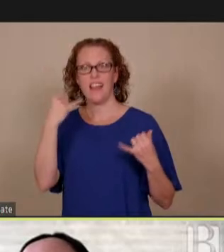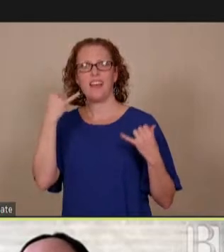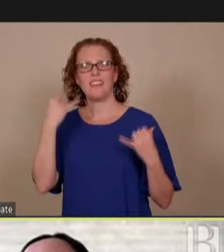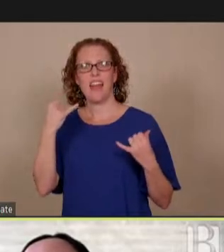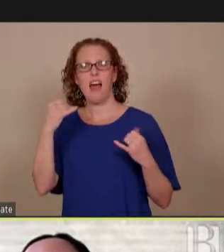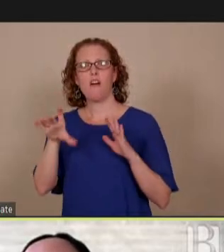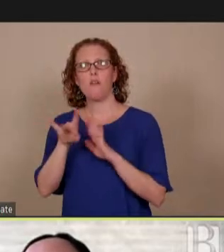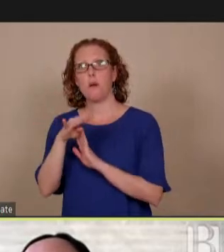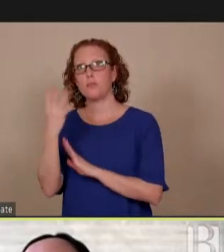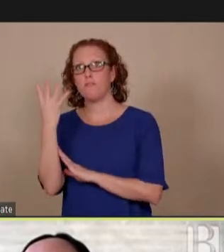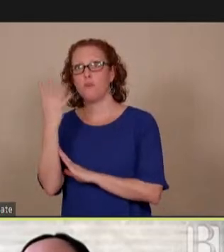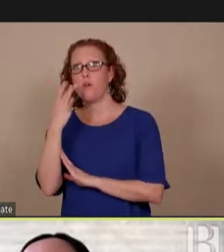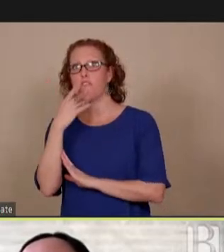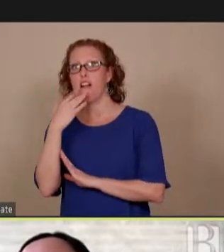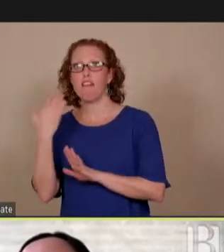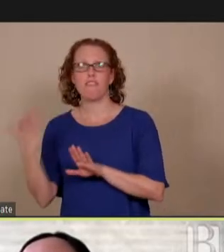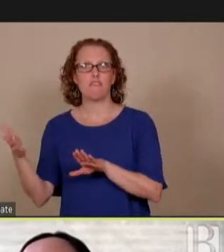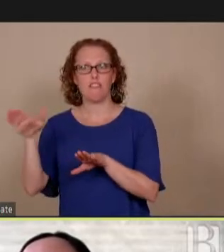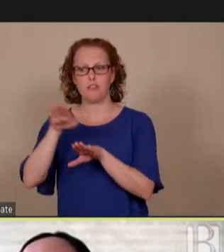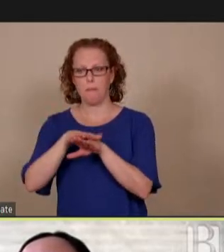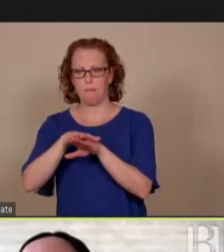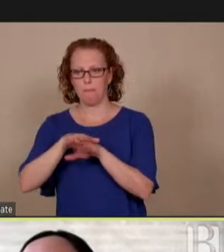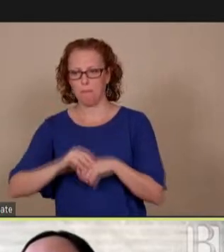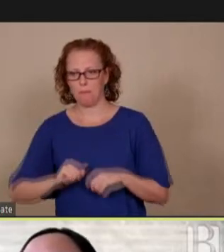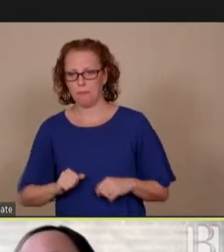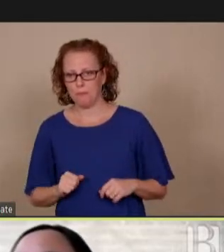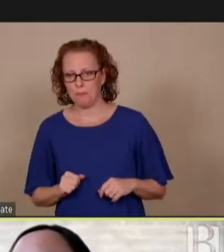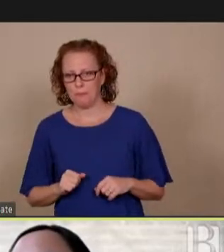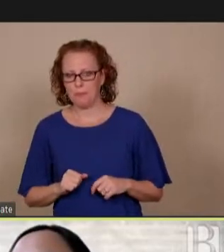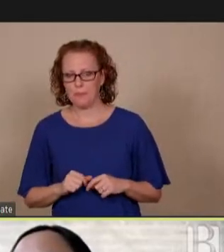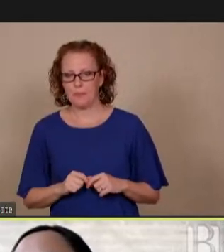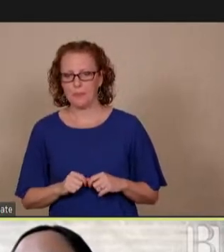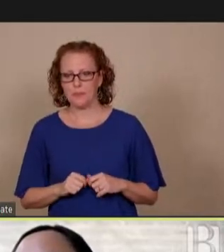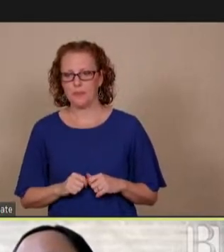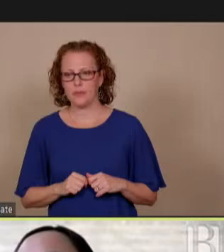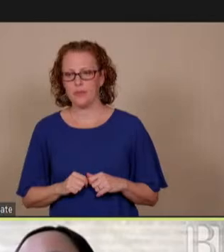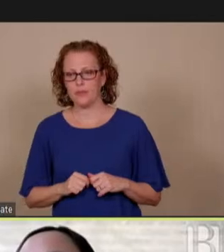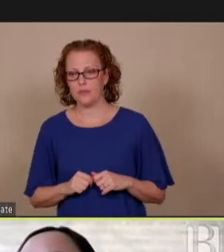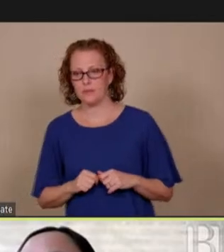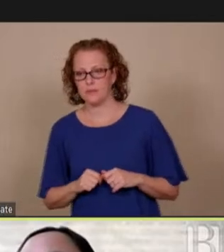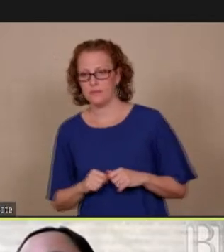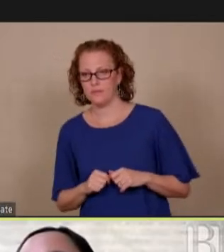4. And you can see where the shifting here occurs.